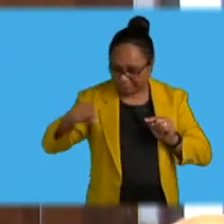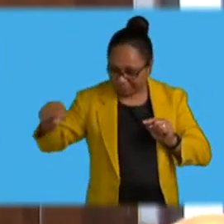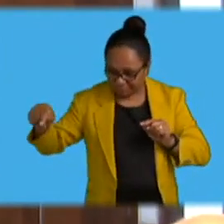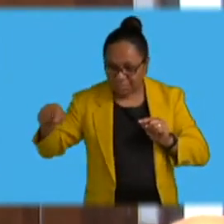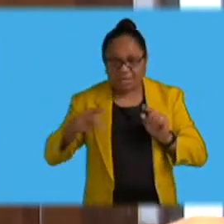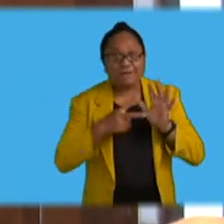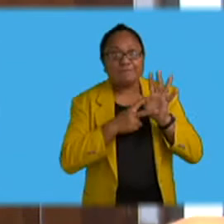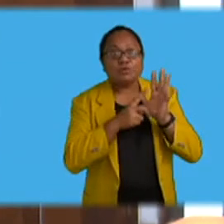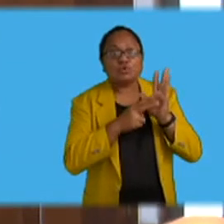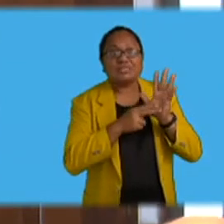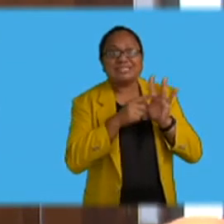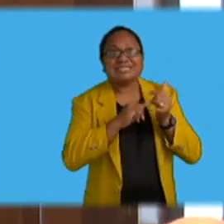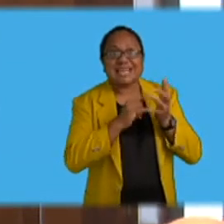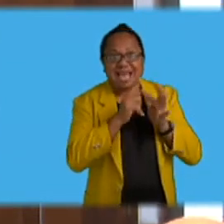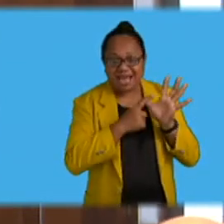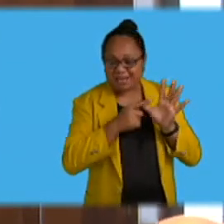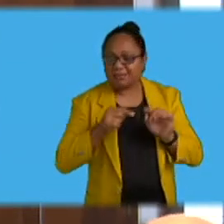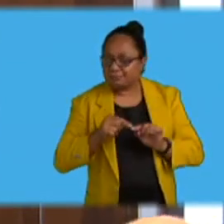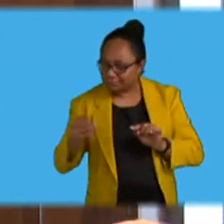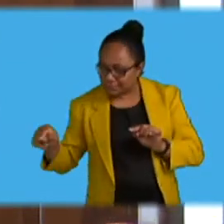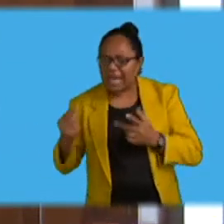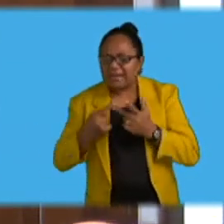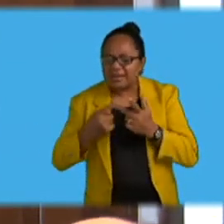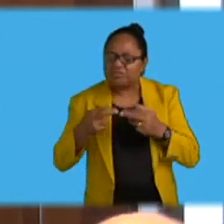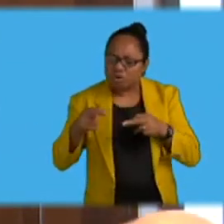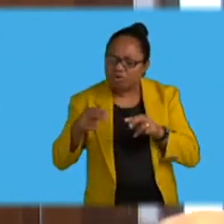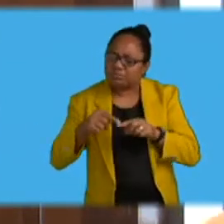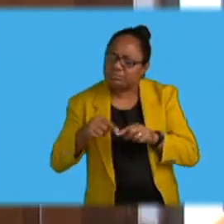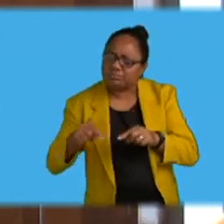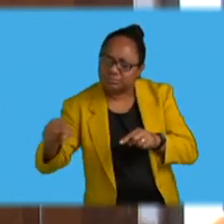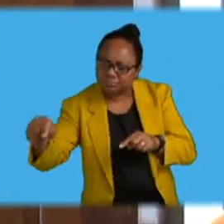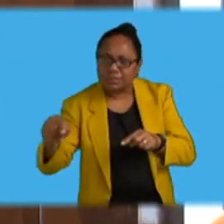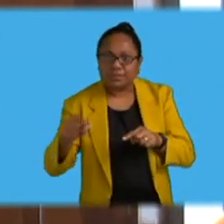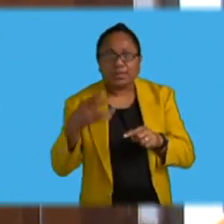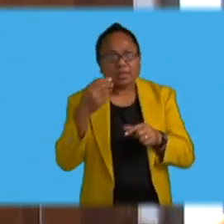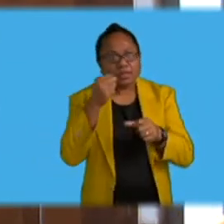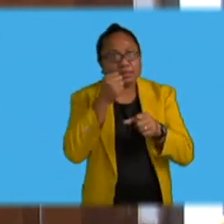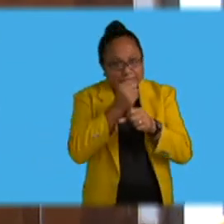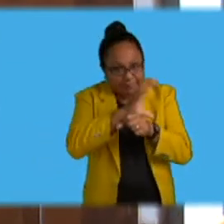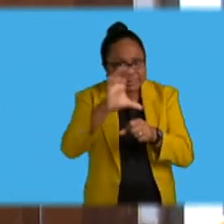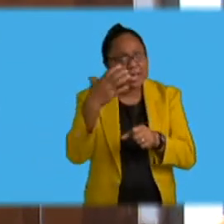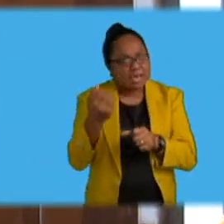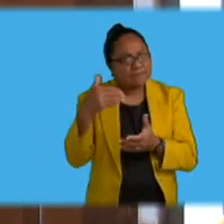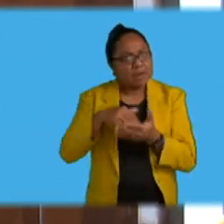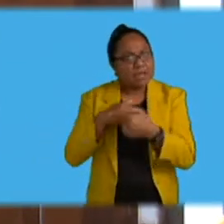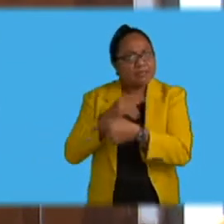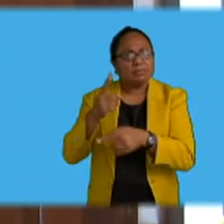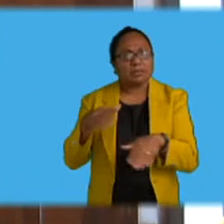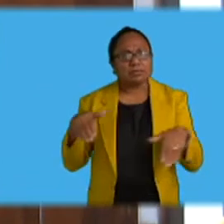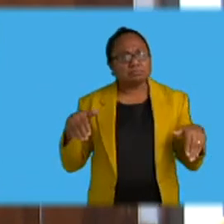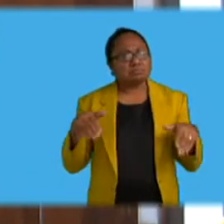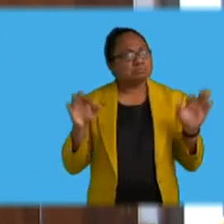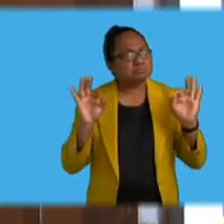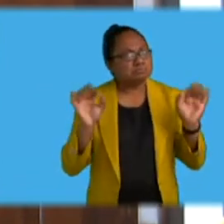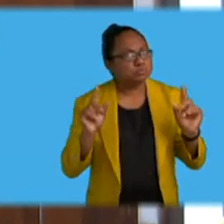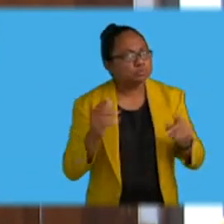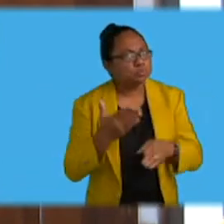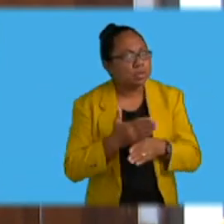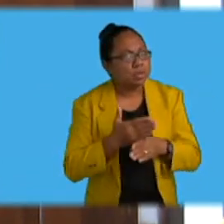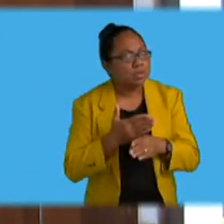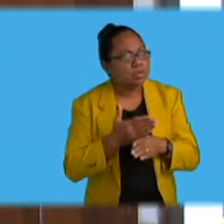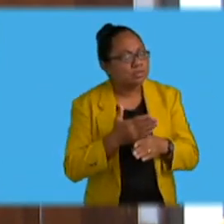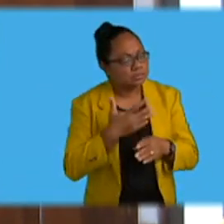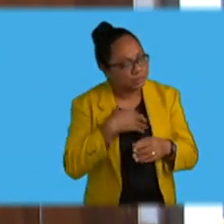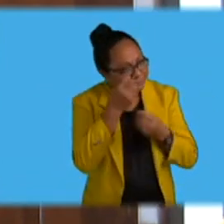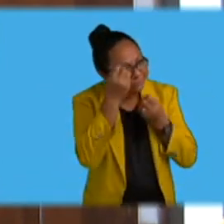from Wunsia to Yahweh, the contractors are already there, but they are not doing the work. For your information,